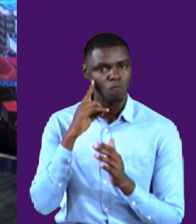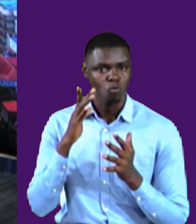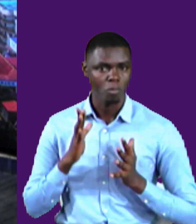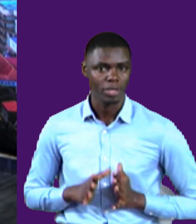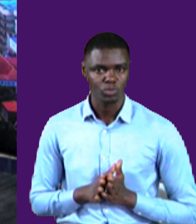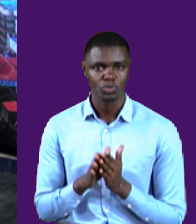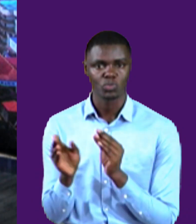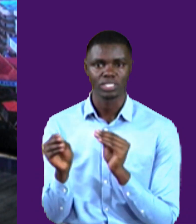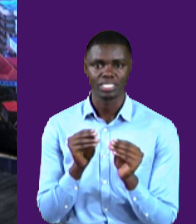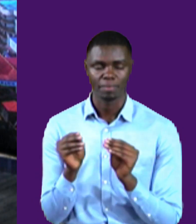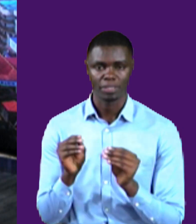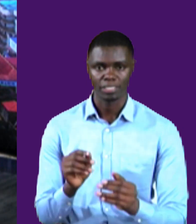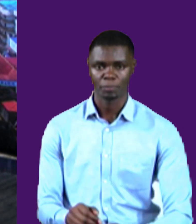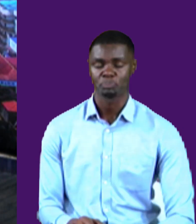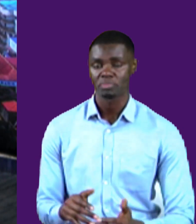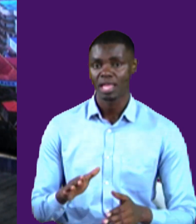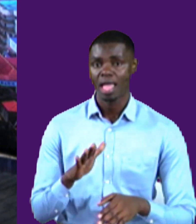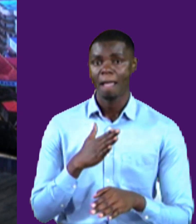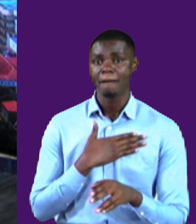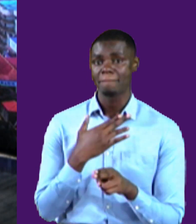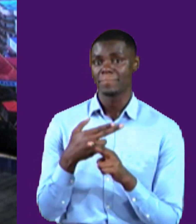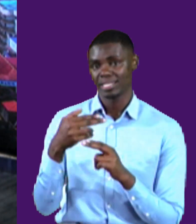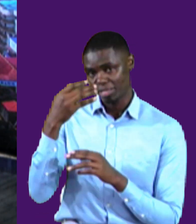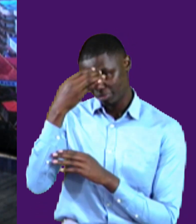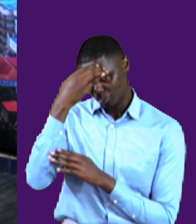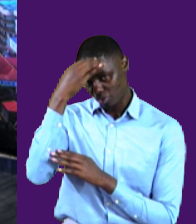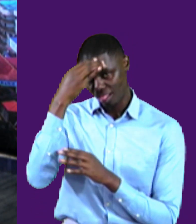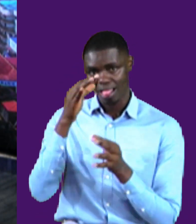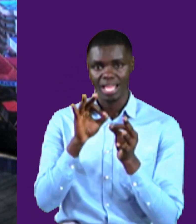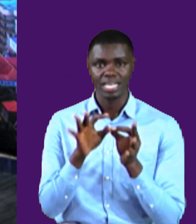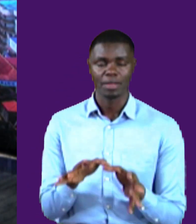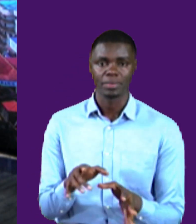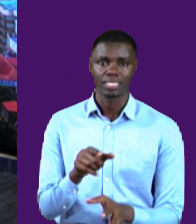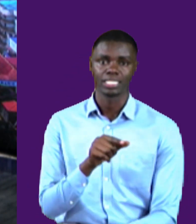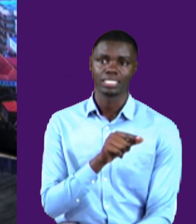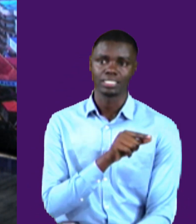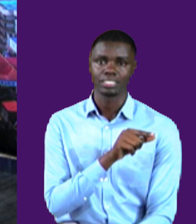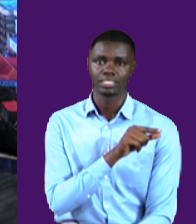persons with disabilities. My name is Chris Mololo. Our sign language